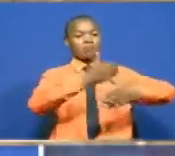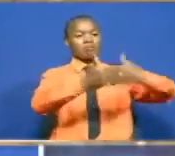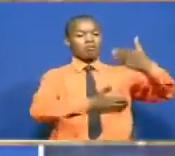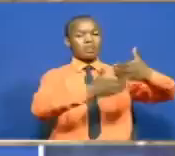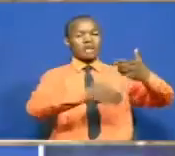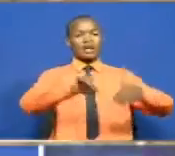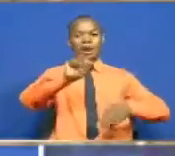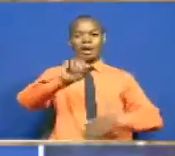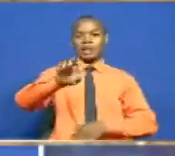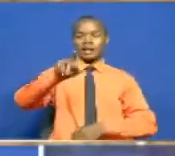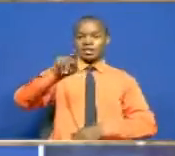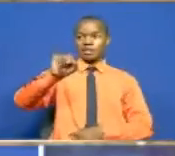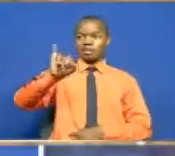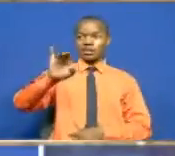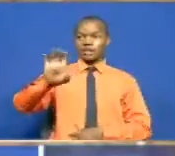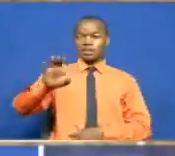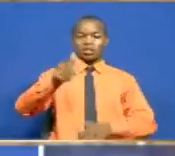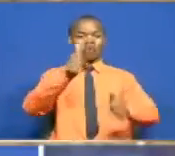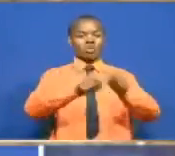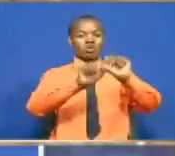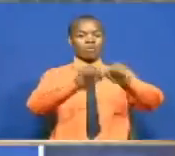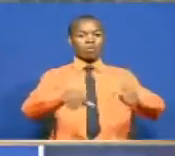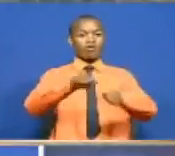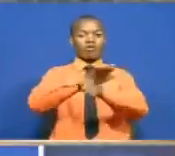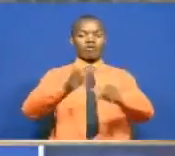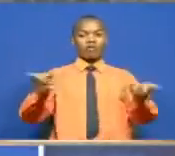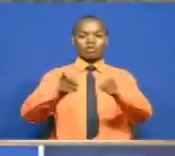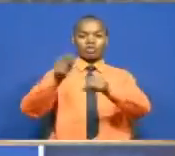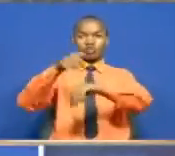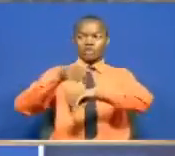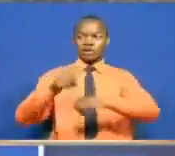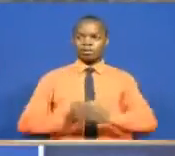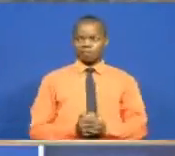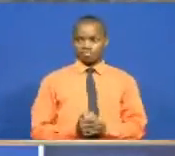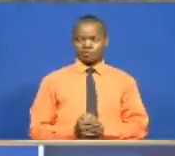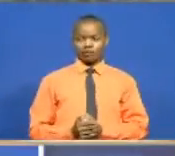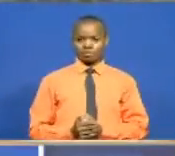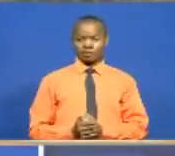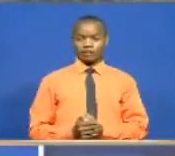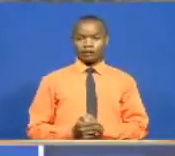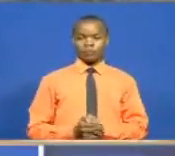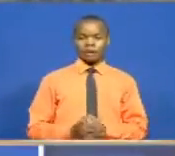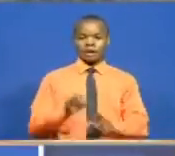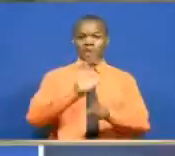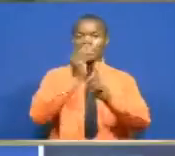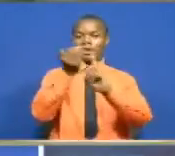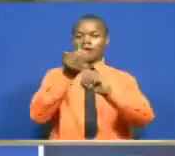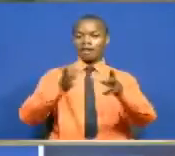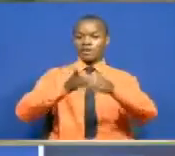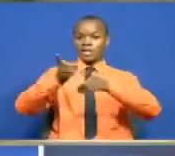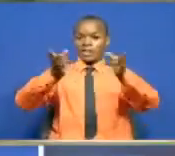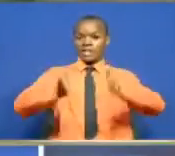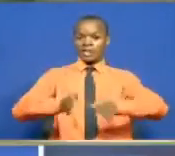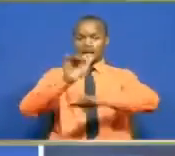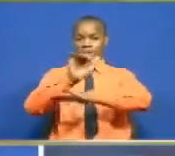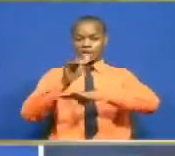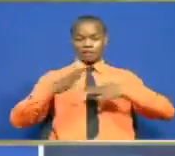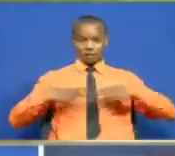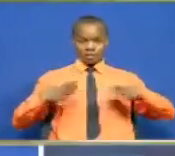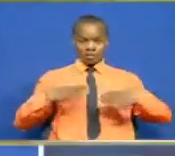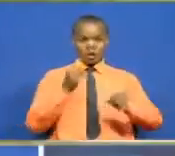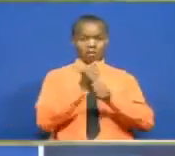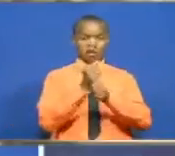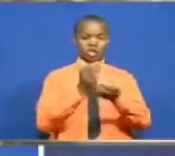tanks that get filled within a short time. NEMA Environmental Director Patrick Lekenit asked residents to ensure there